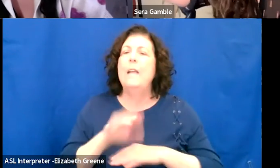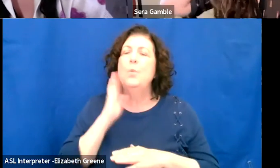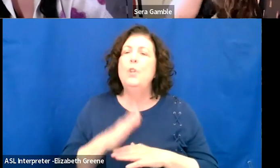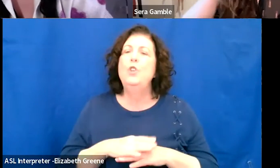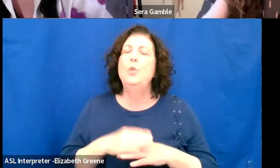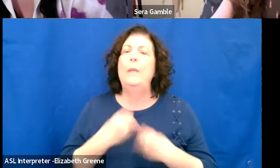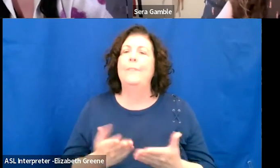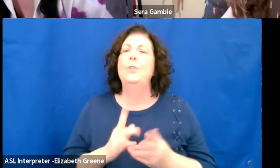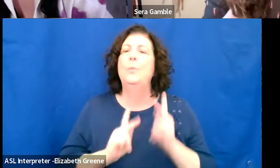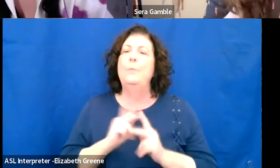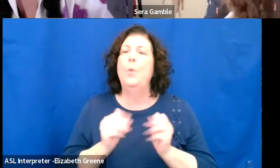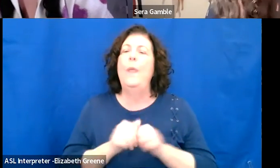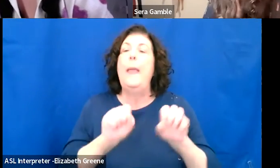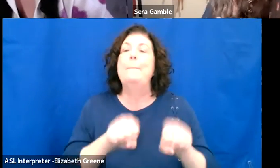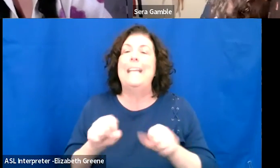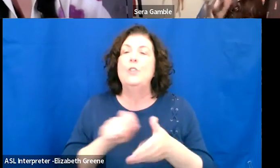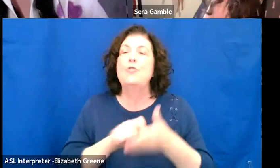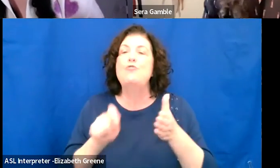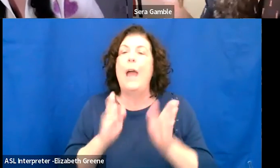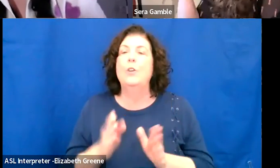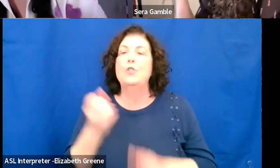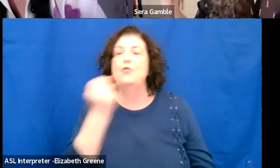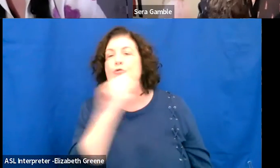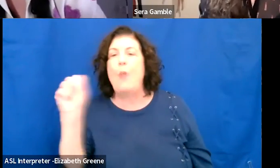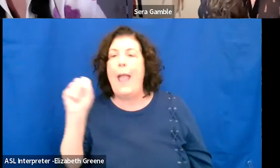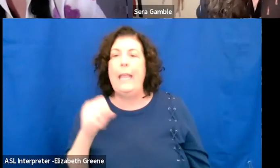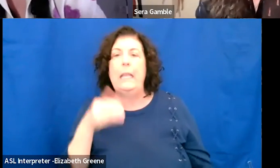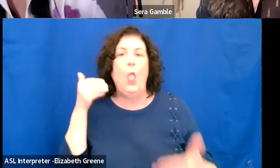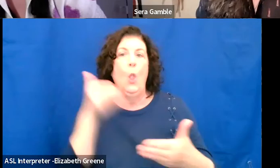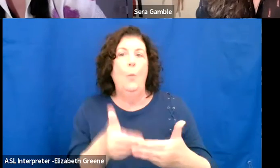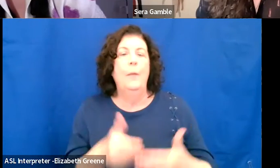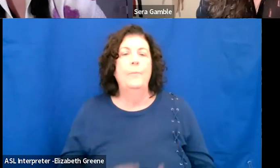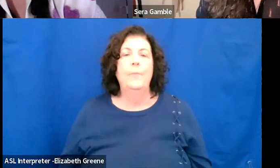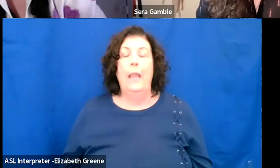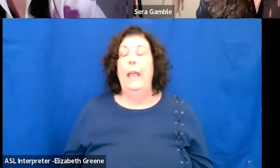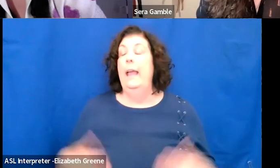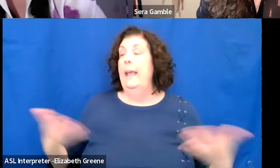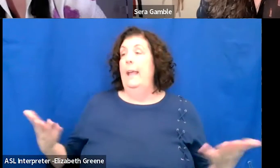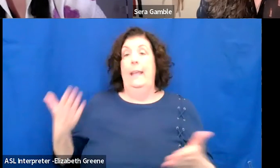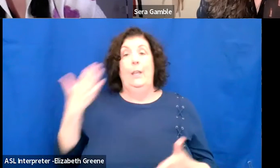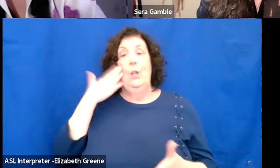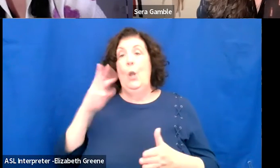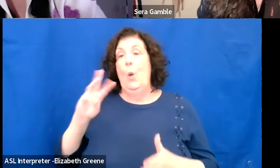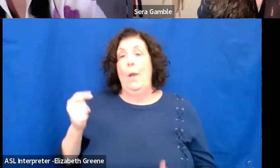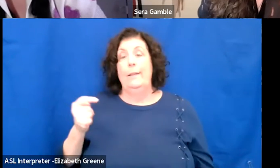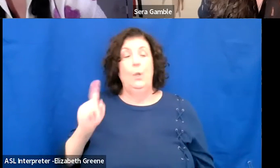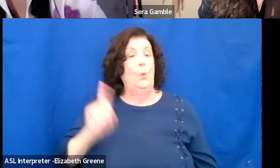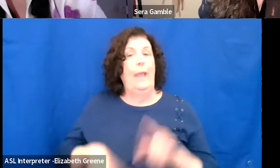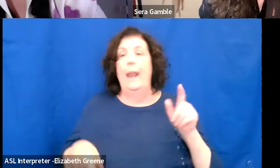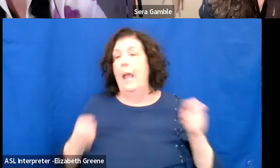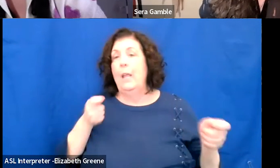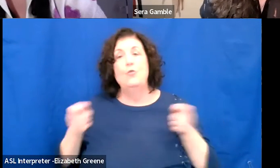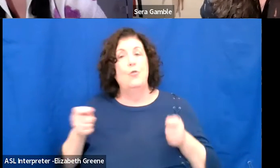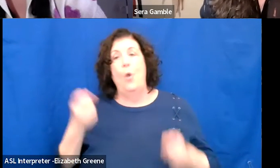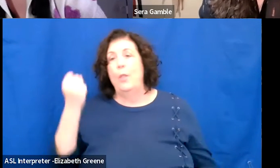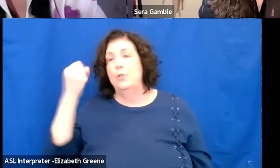Oof. It's a great question. You know what? We can't control the strike. The people